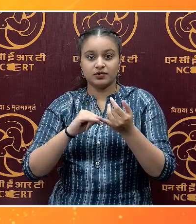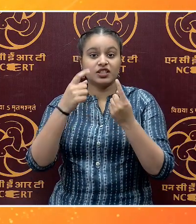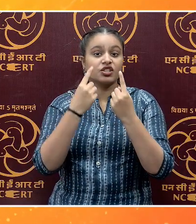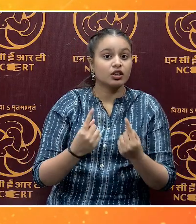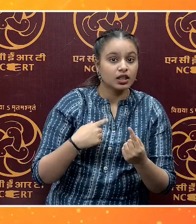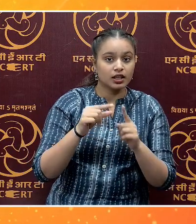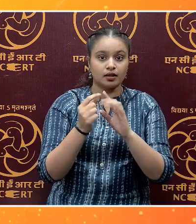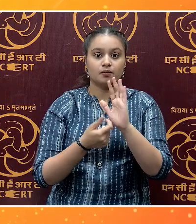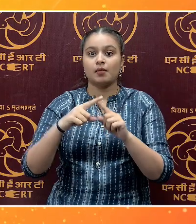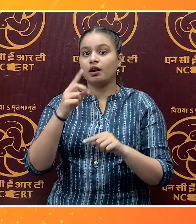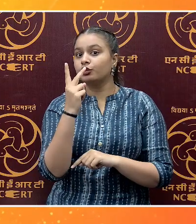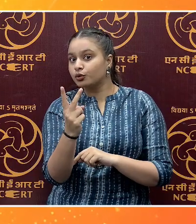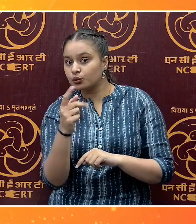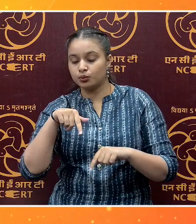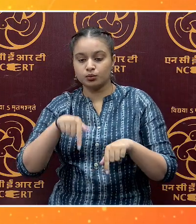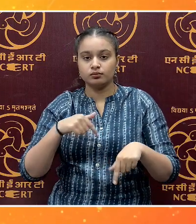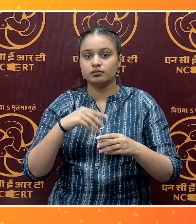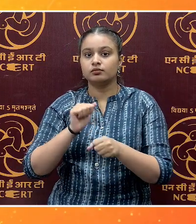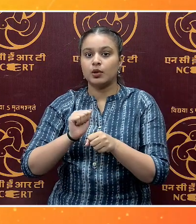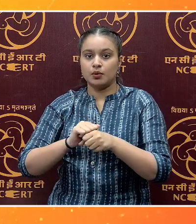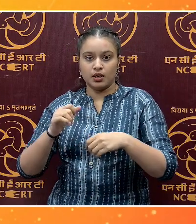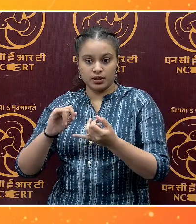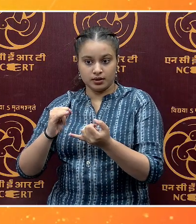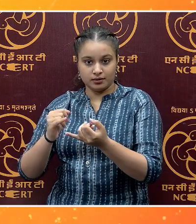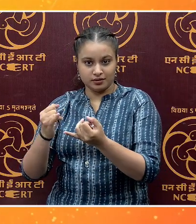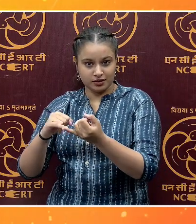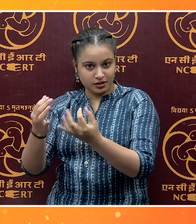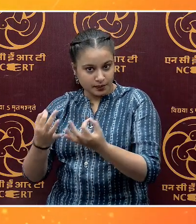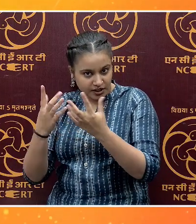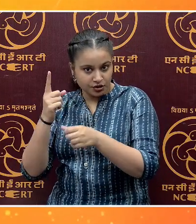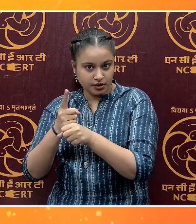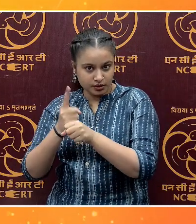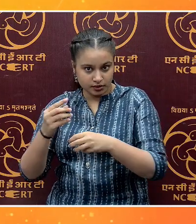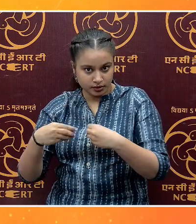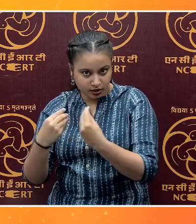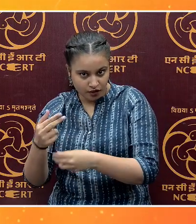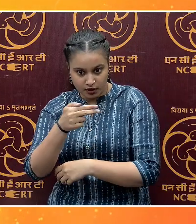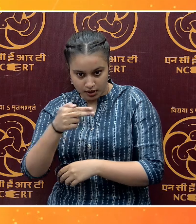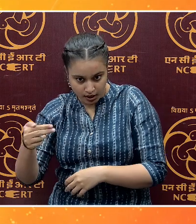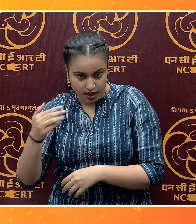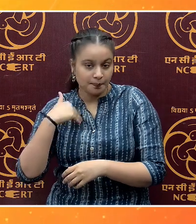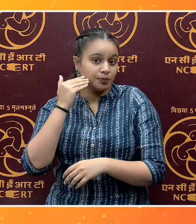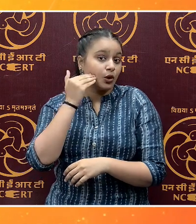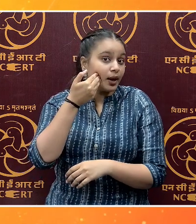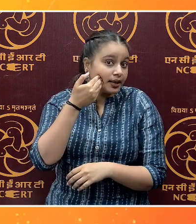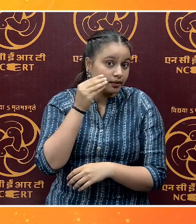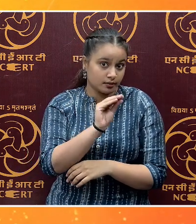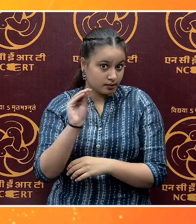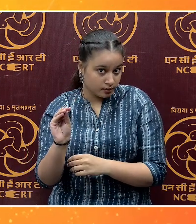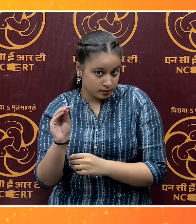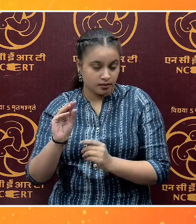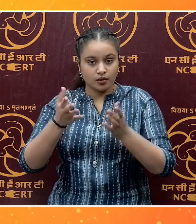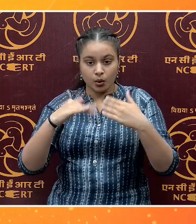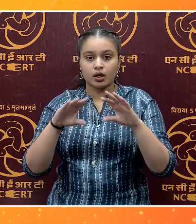And click on the part 2. I need to assign the special educator name, the date from where I have to assign,